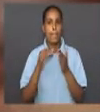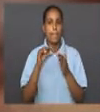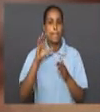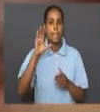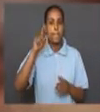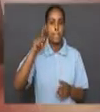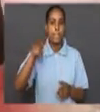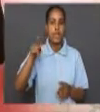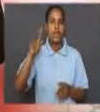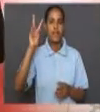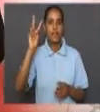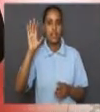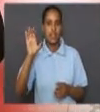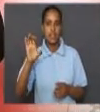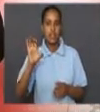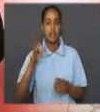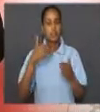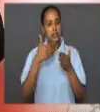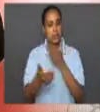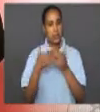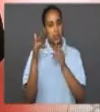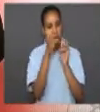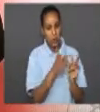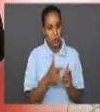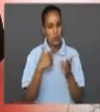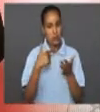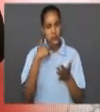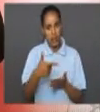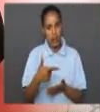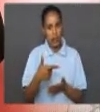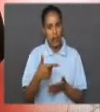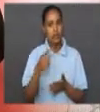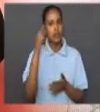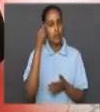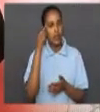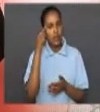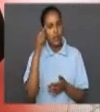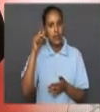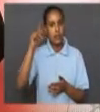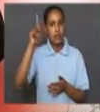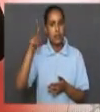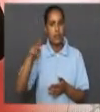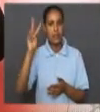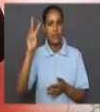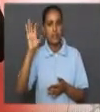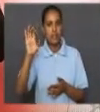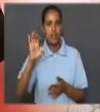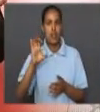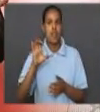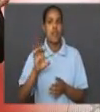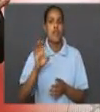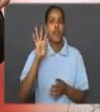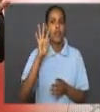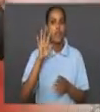of PVC. The simplest way to tell is to think of PVC's